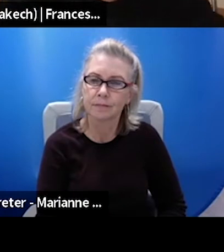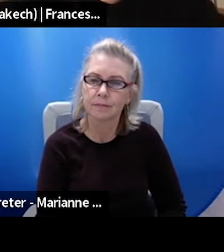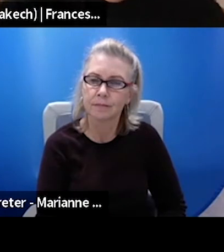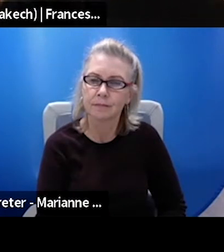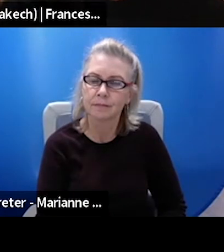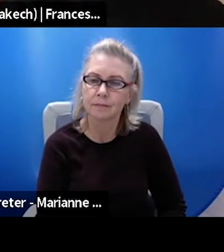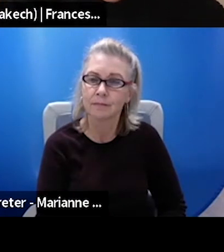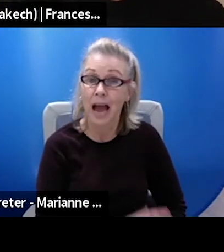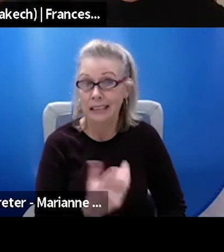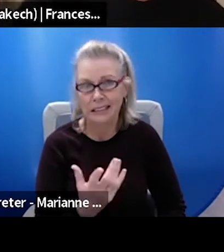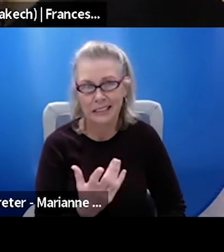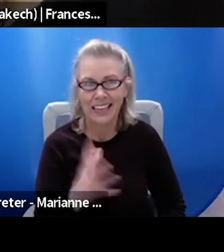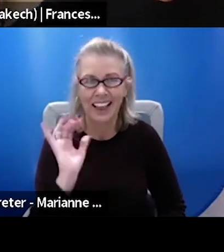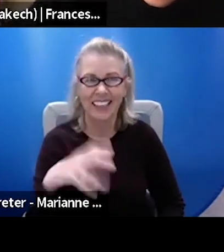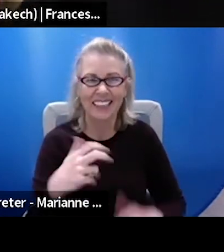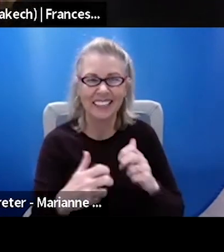That's a very difficult question.